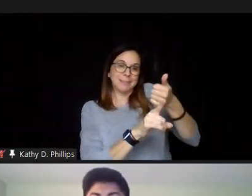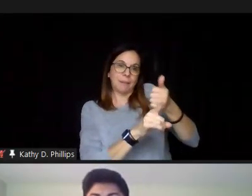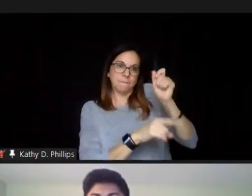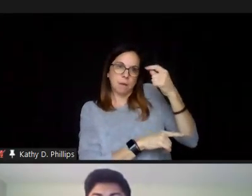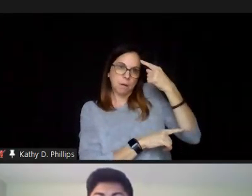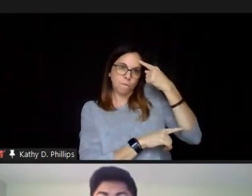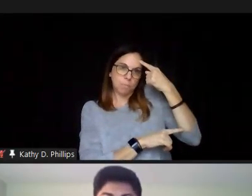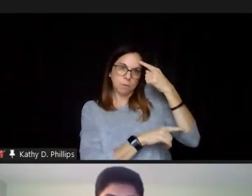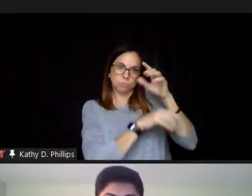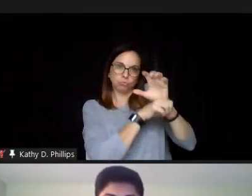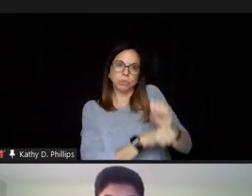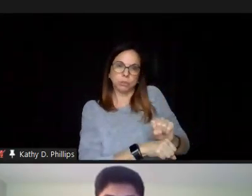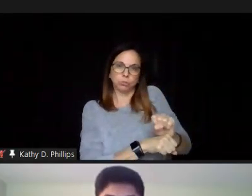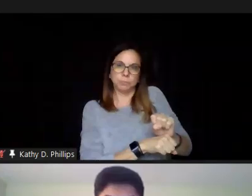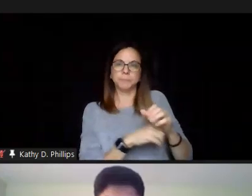tradition.